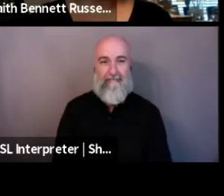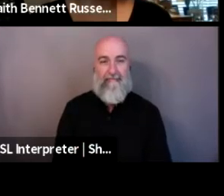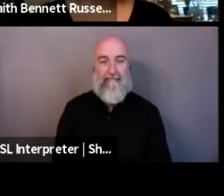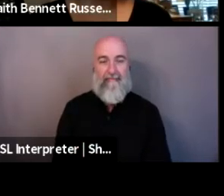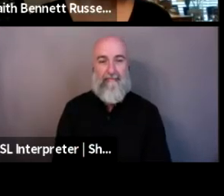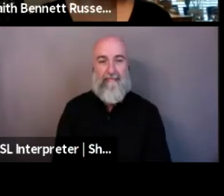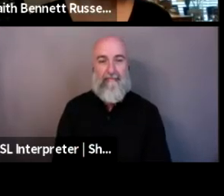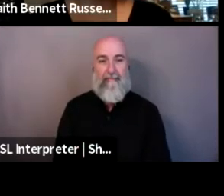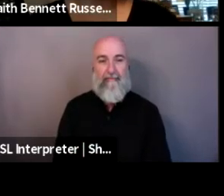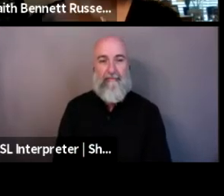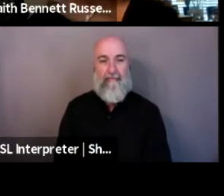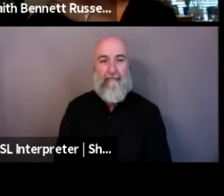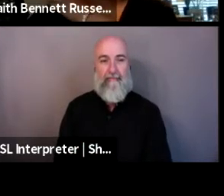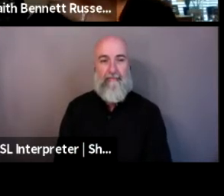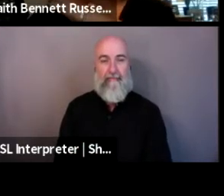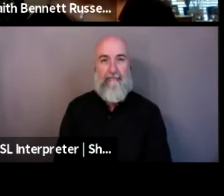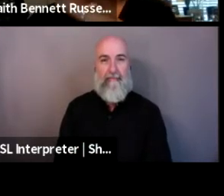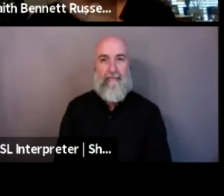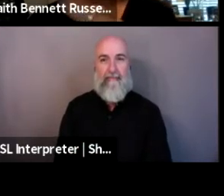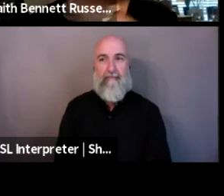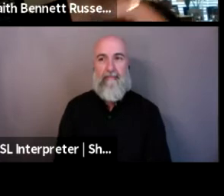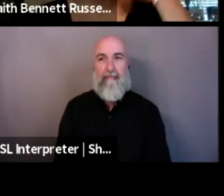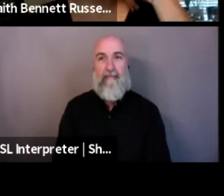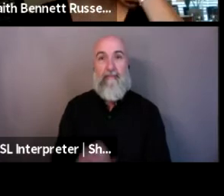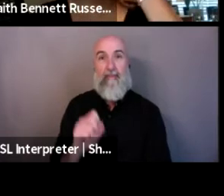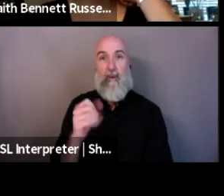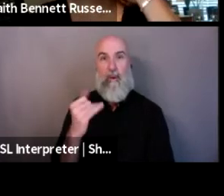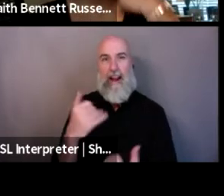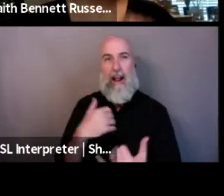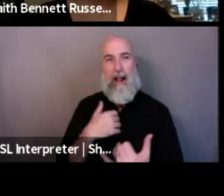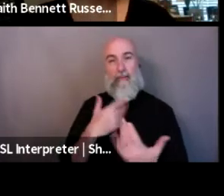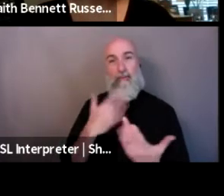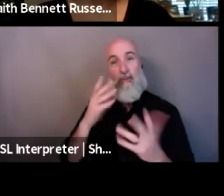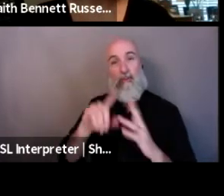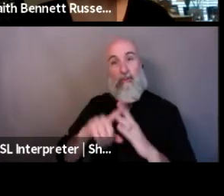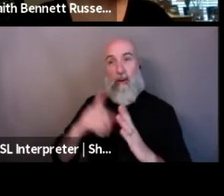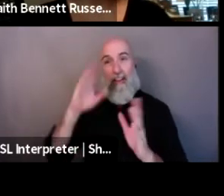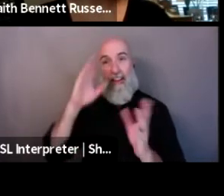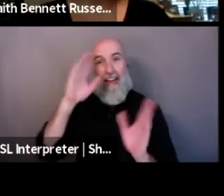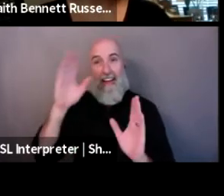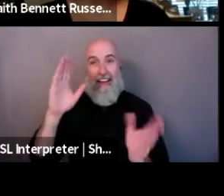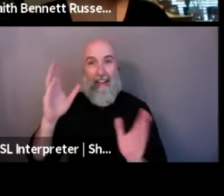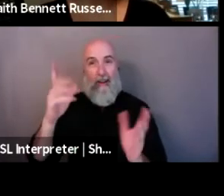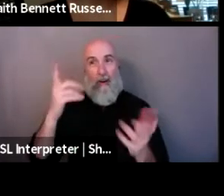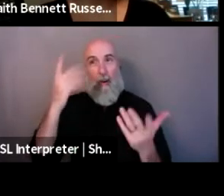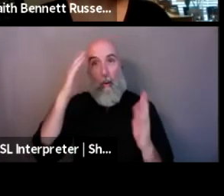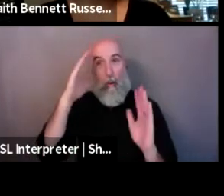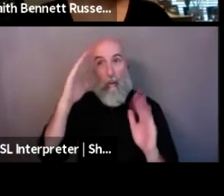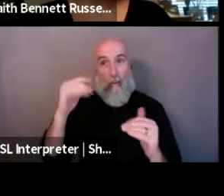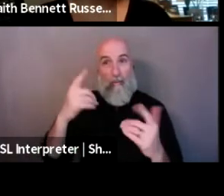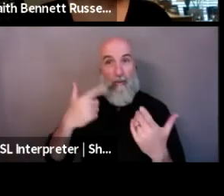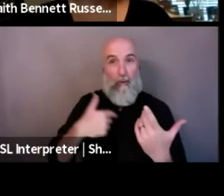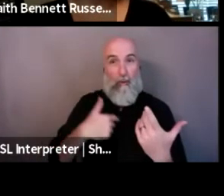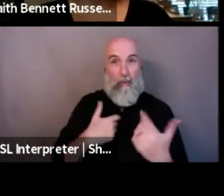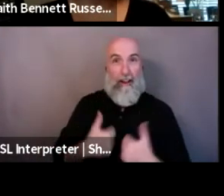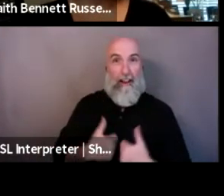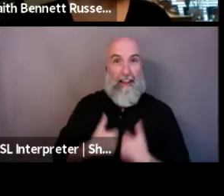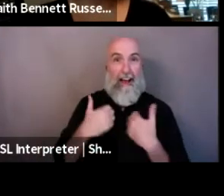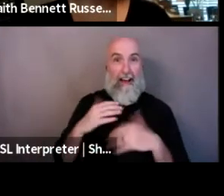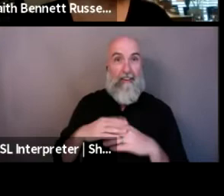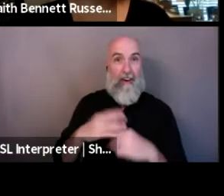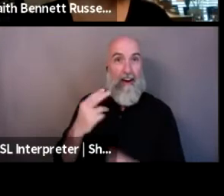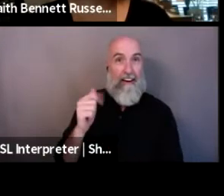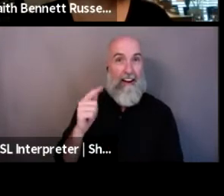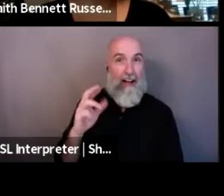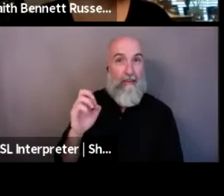All right, I am just gonna start my intro. Hello, hopefully we are live on HowlRound. Hi